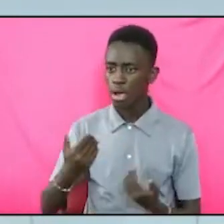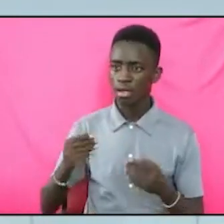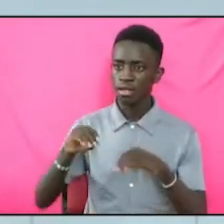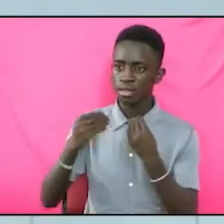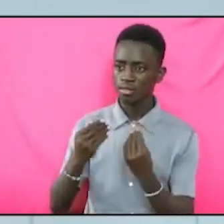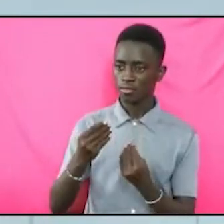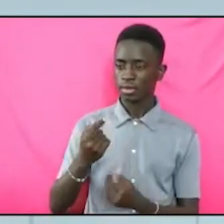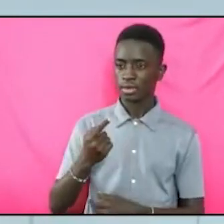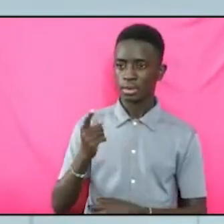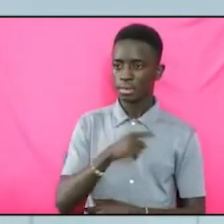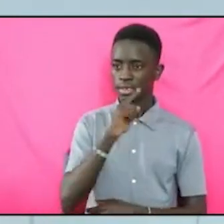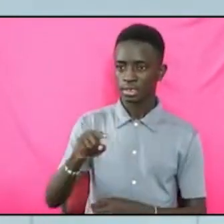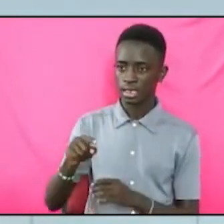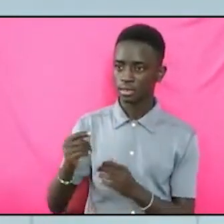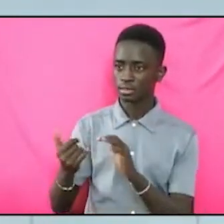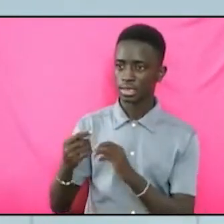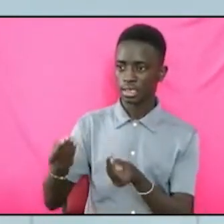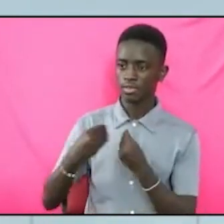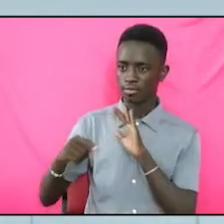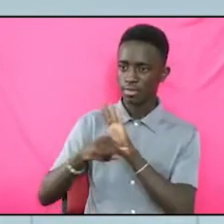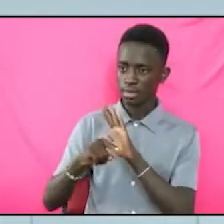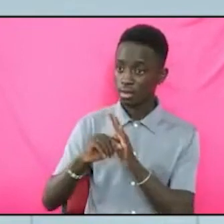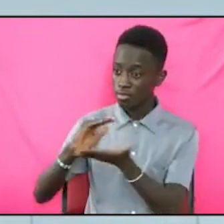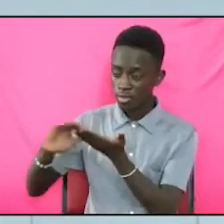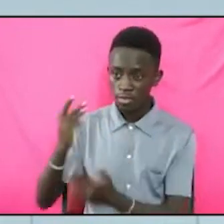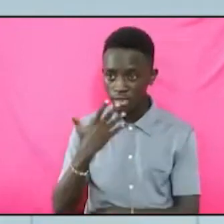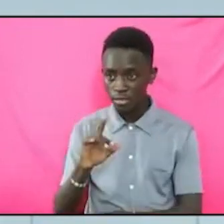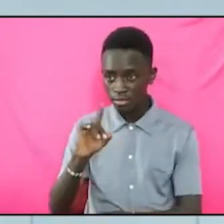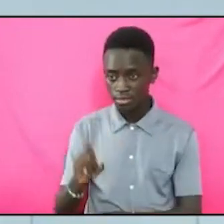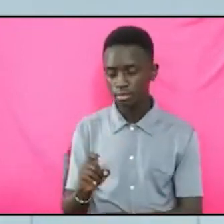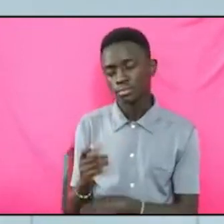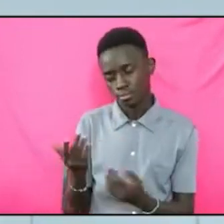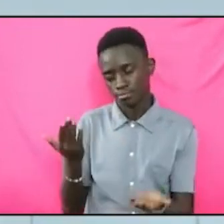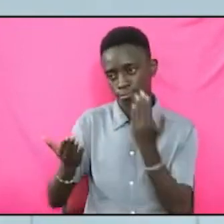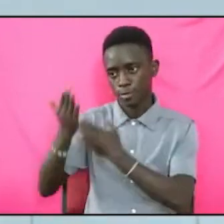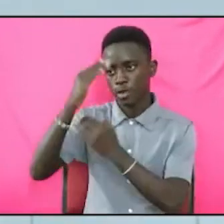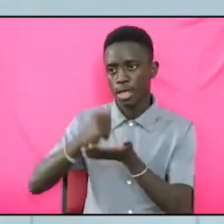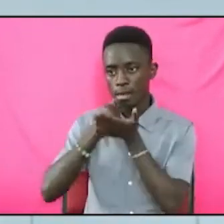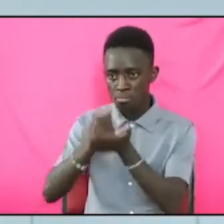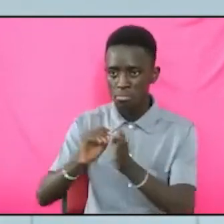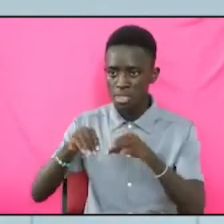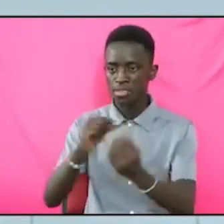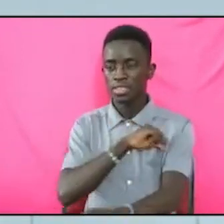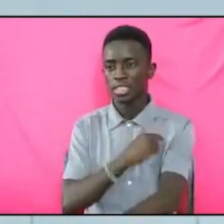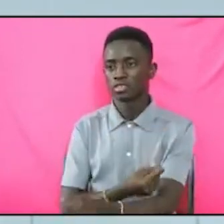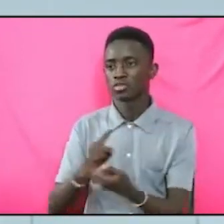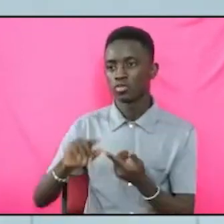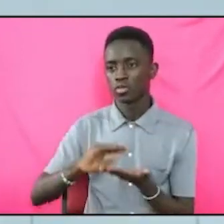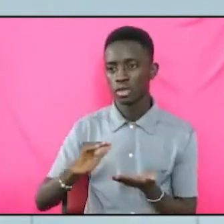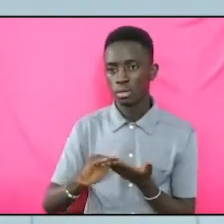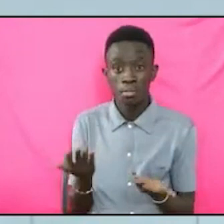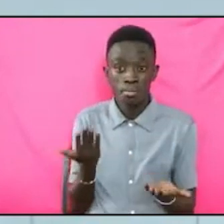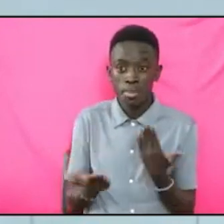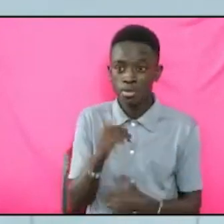Have you forgiven them? May God help you and give you the grace to forgive. It is not you